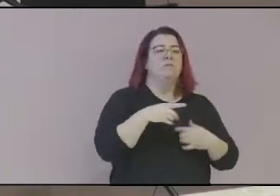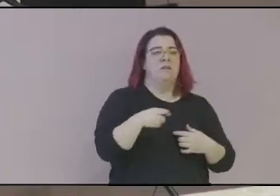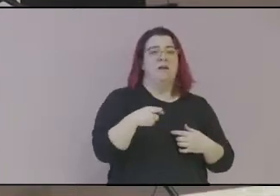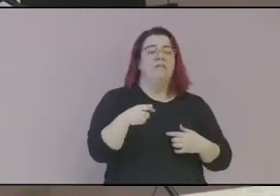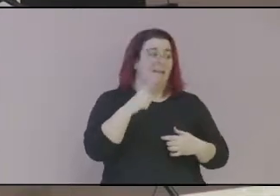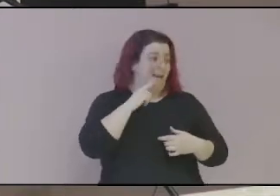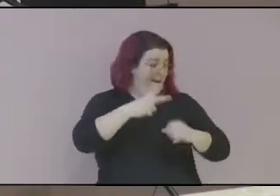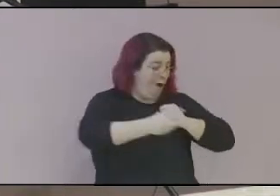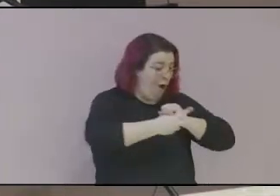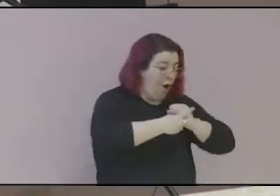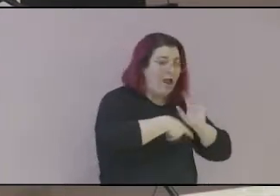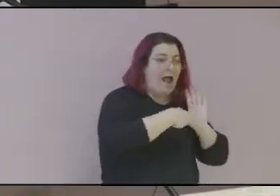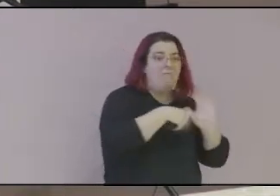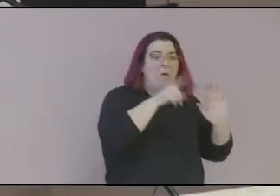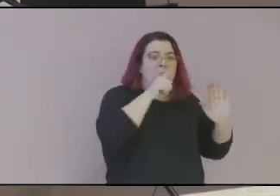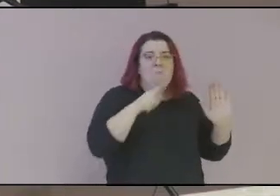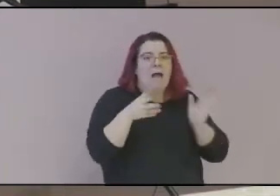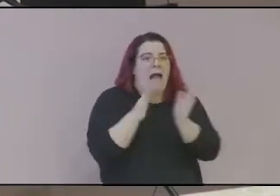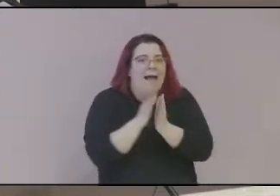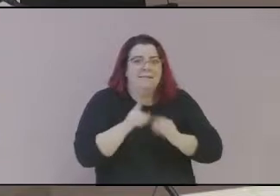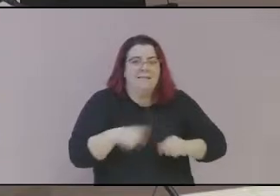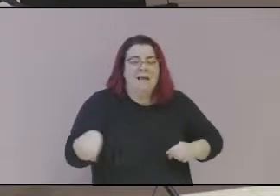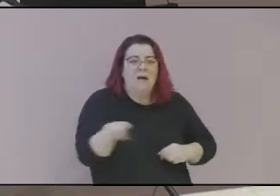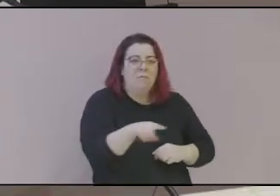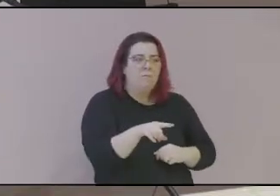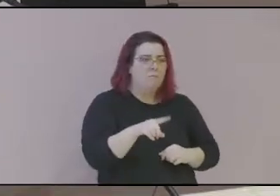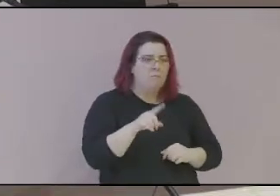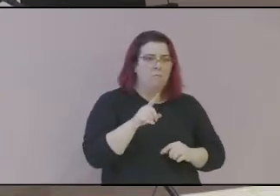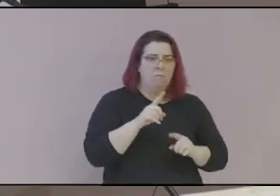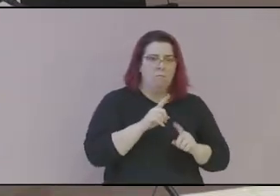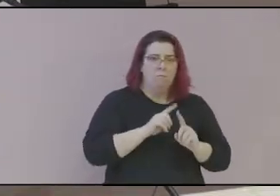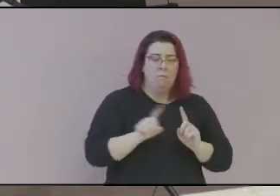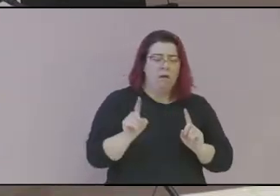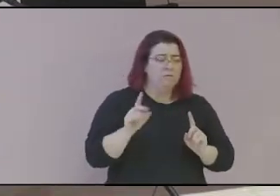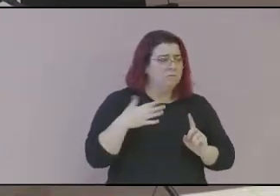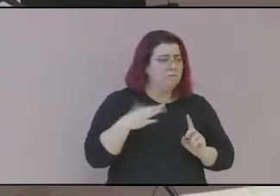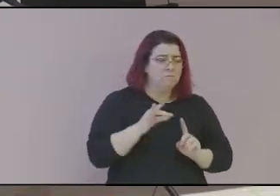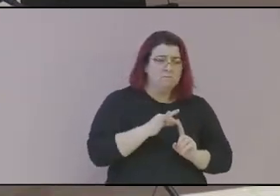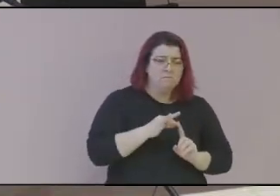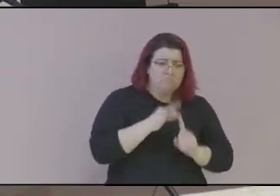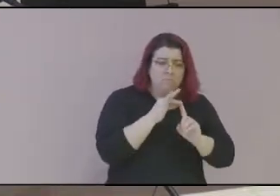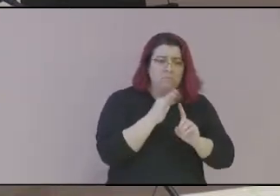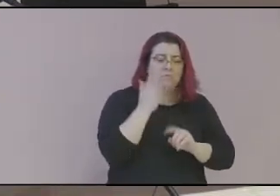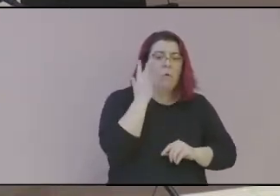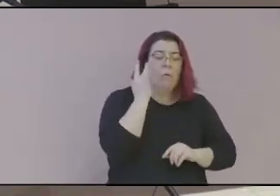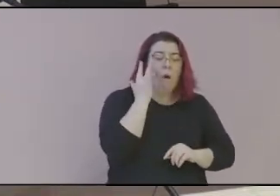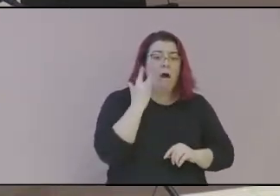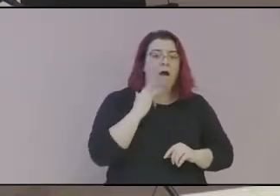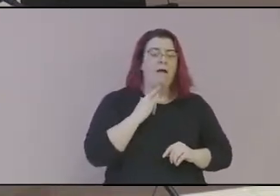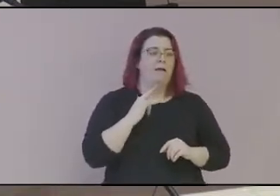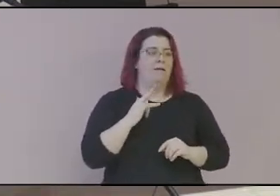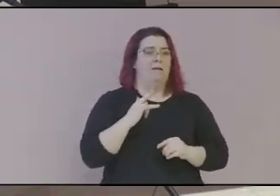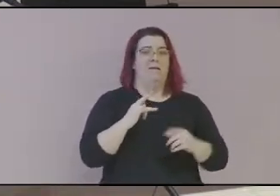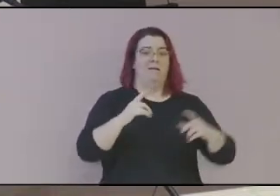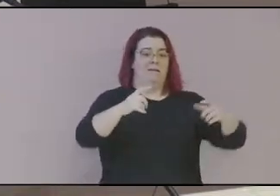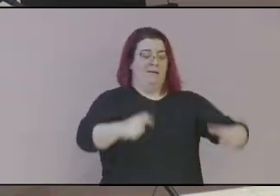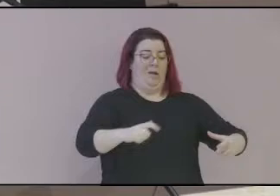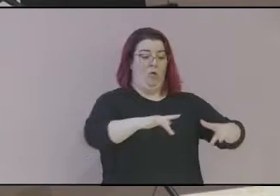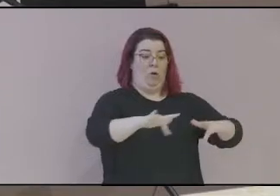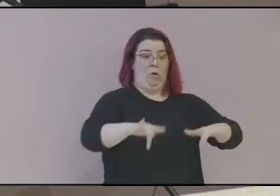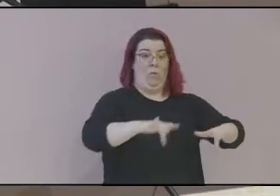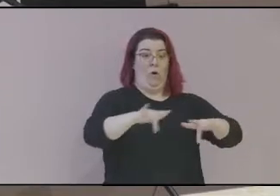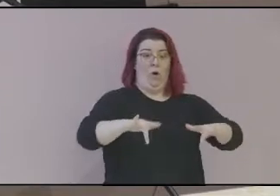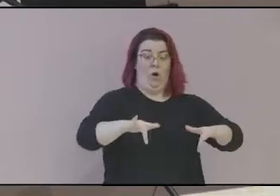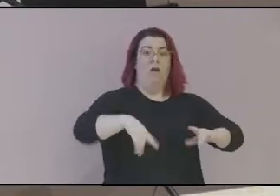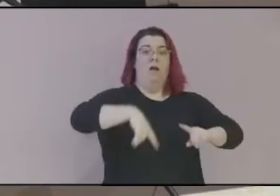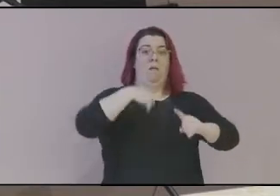were unusual in that they were tape recorded and fully transcribed. So full conversation of meetings with